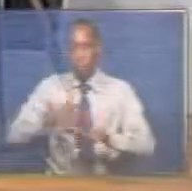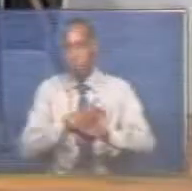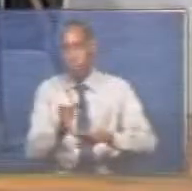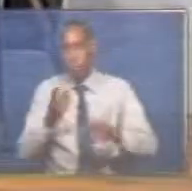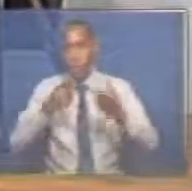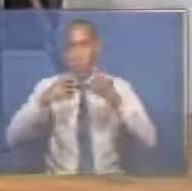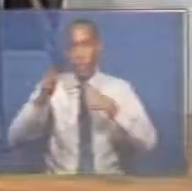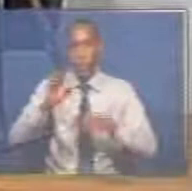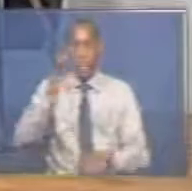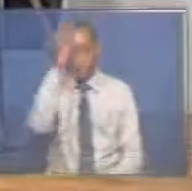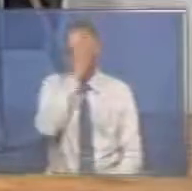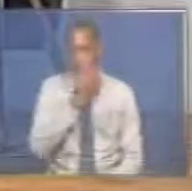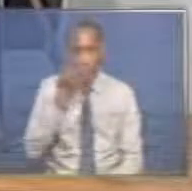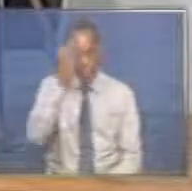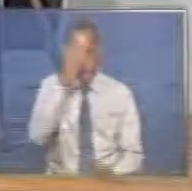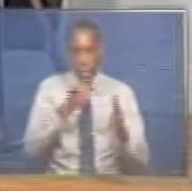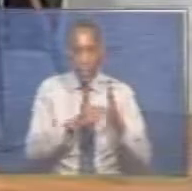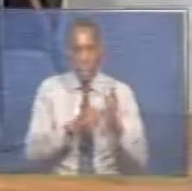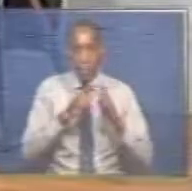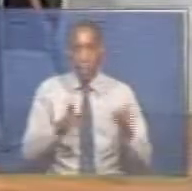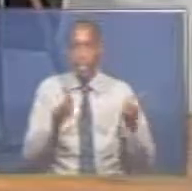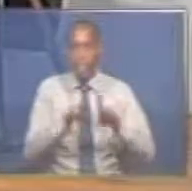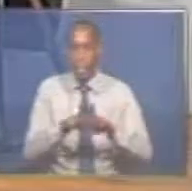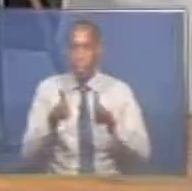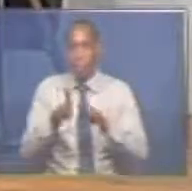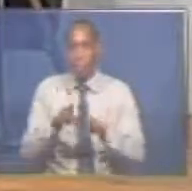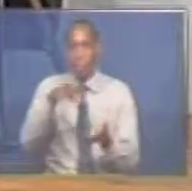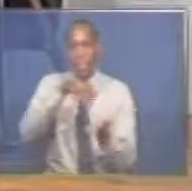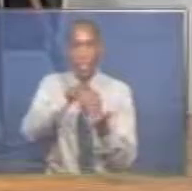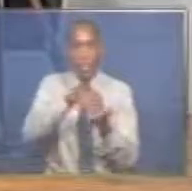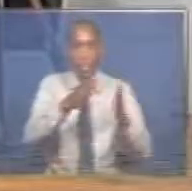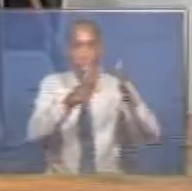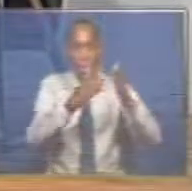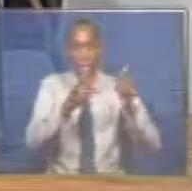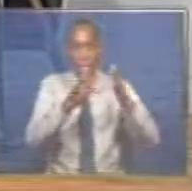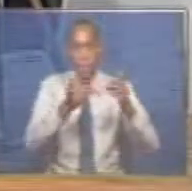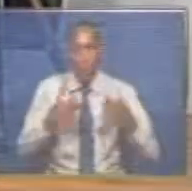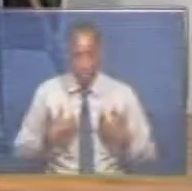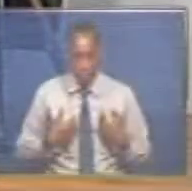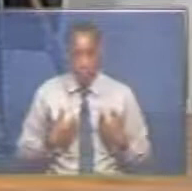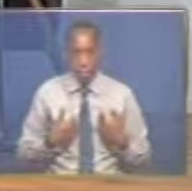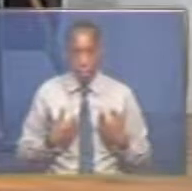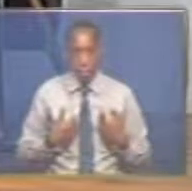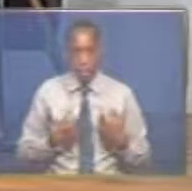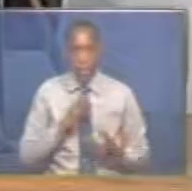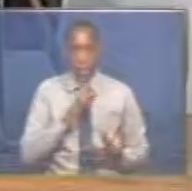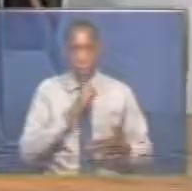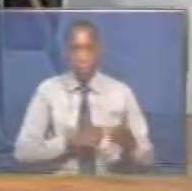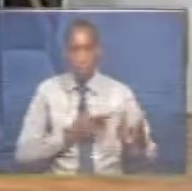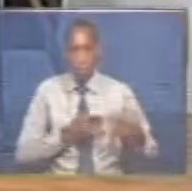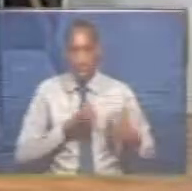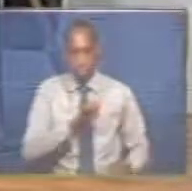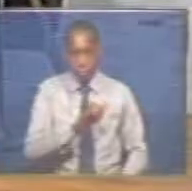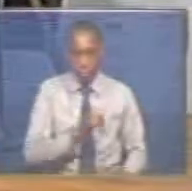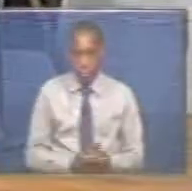the Europa League. But it's the same predicament or the same situation that you guys are in. So what do you have to say about that?